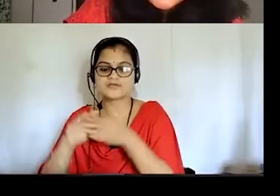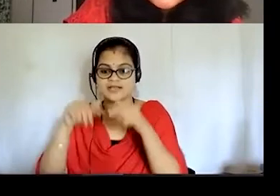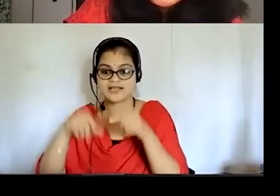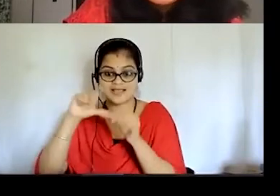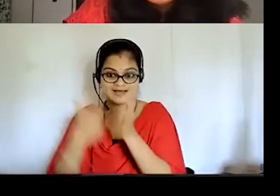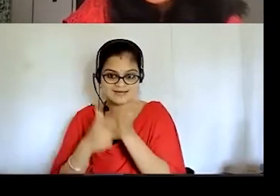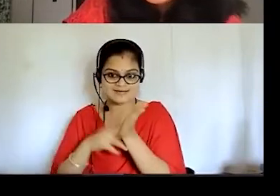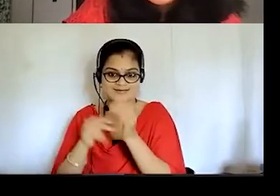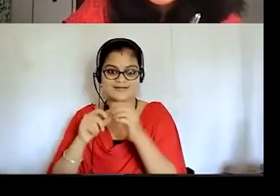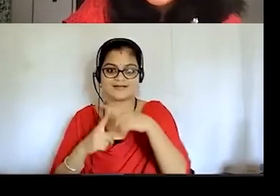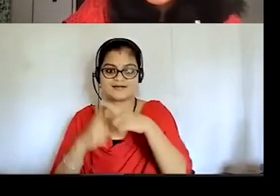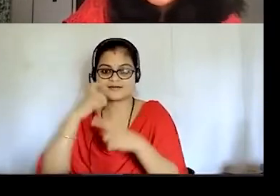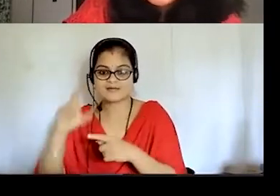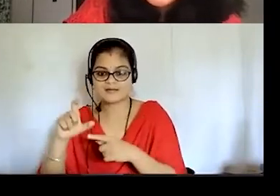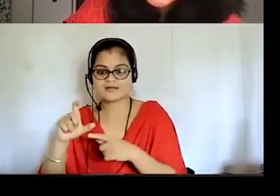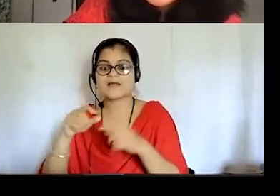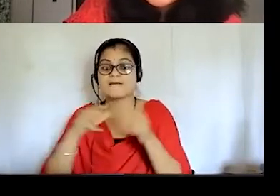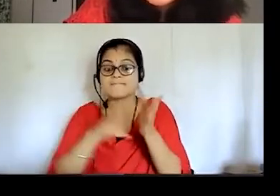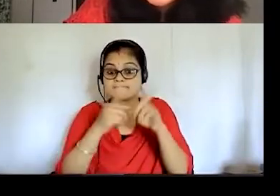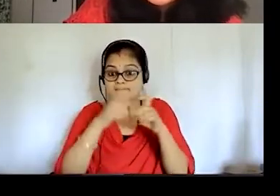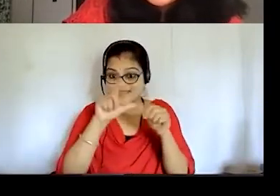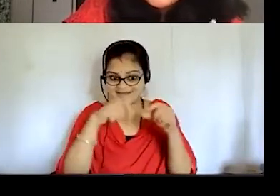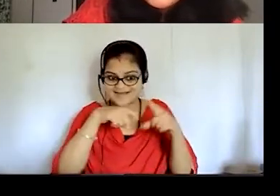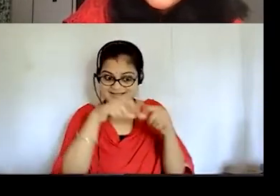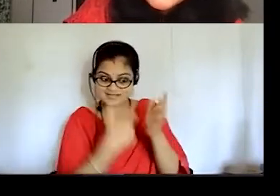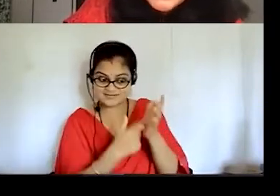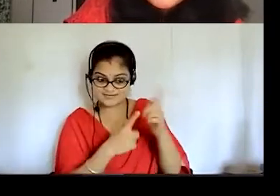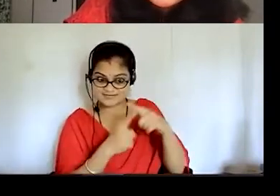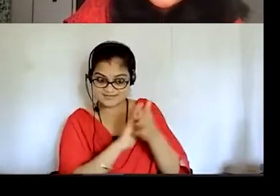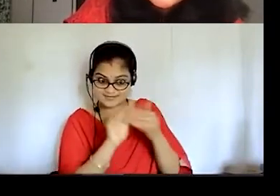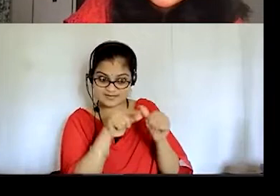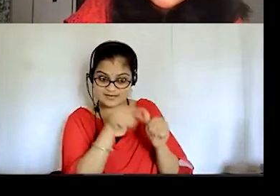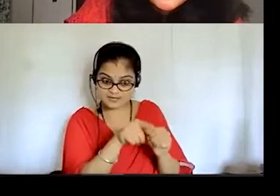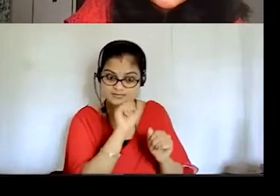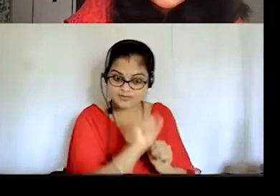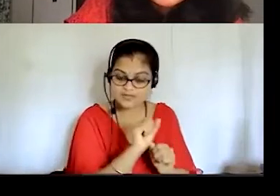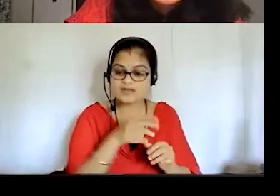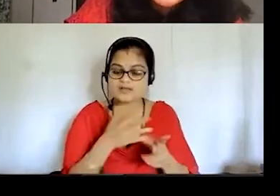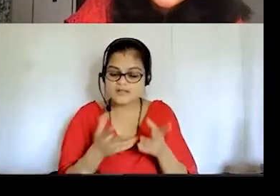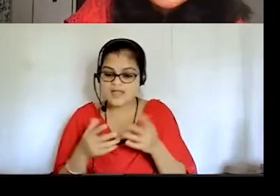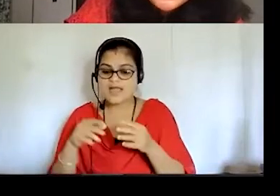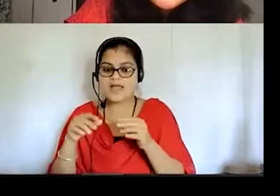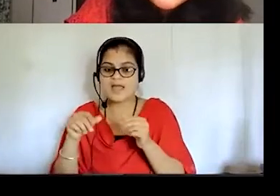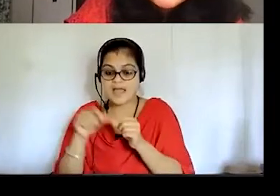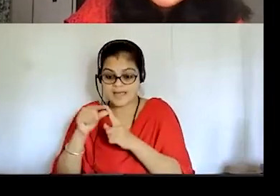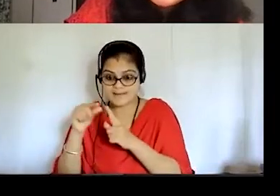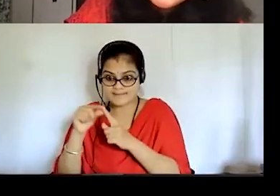tradition, who mastered the Melakarta system. On his app GeoShred on the iPad, he takes on